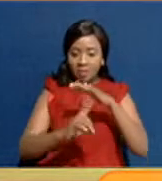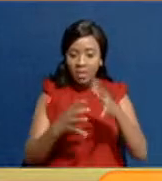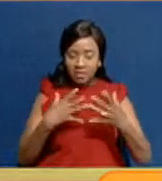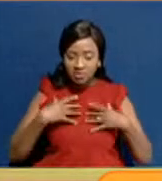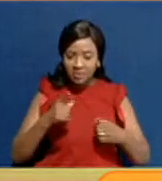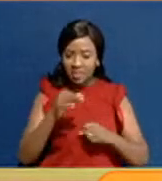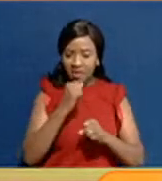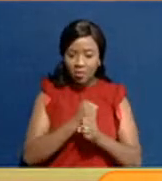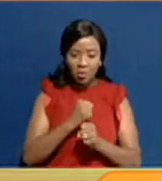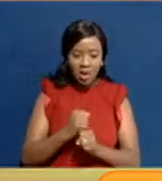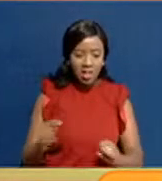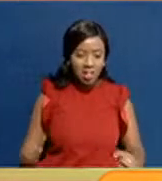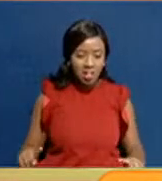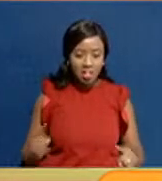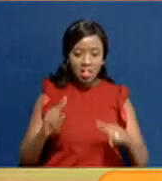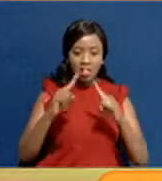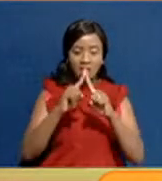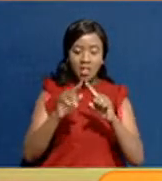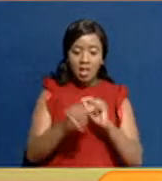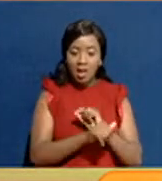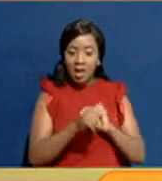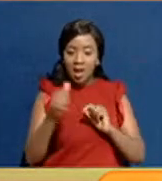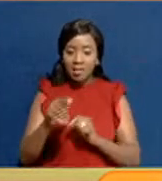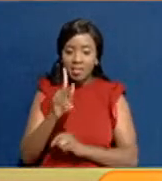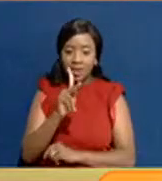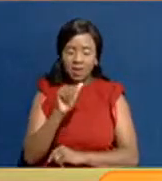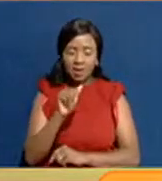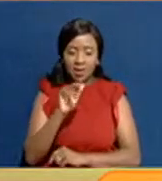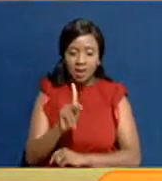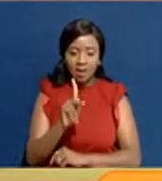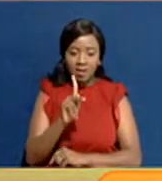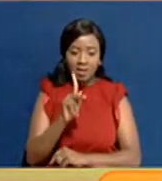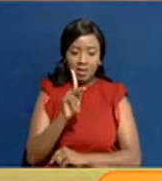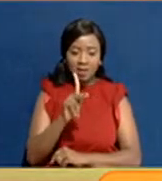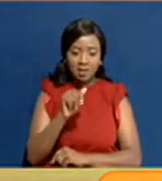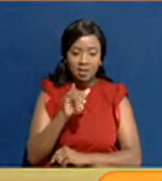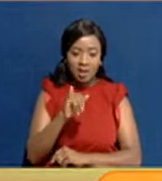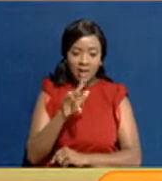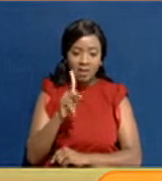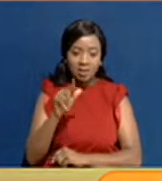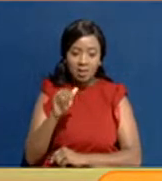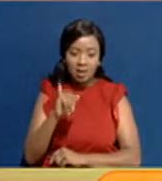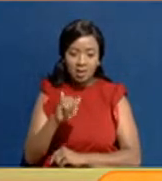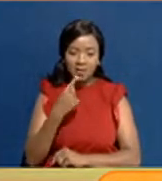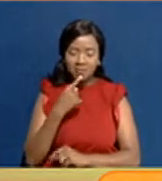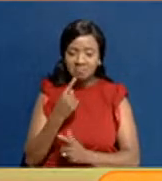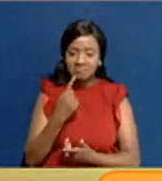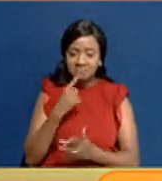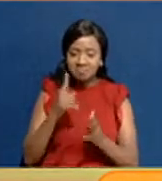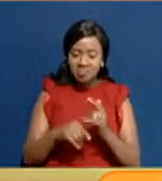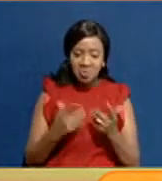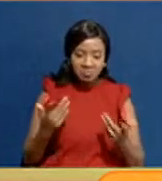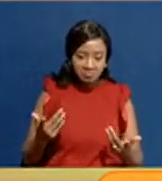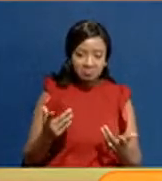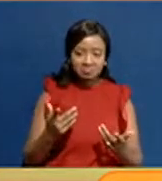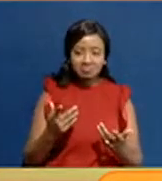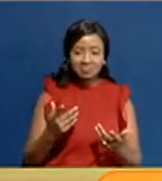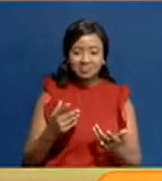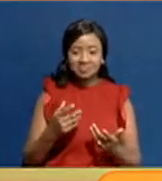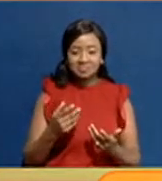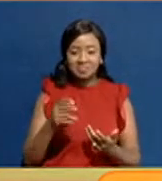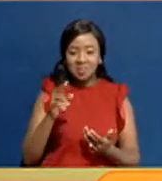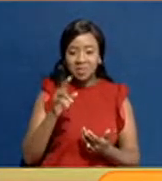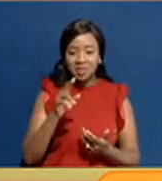Health. And on Kaikai's kicker, adios, Nuruddin, and a short list of recommendations for the